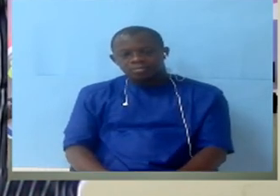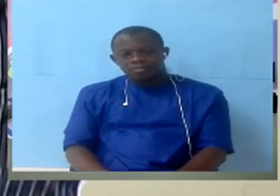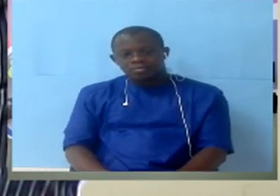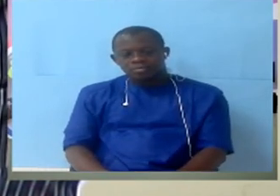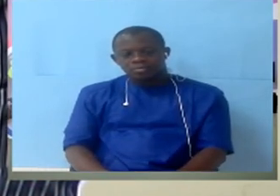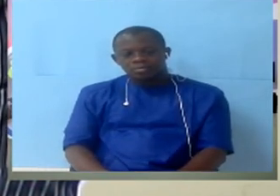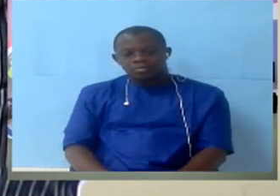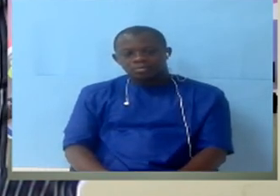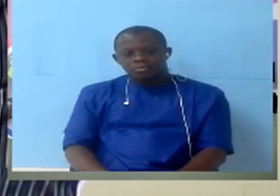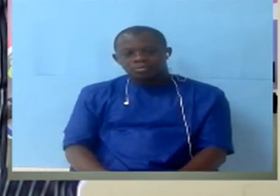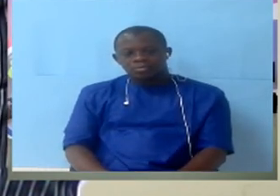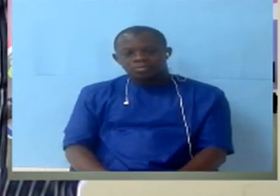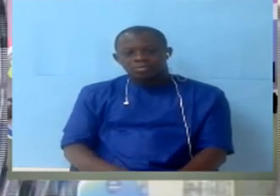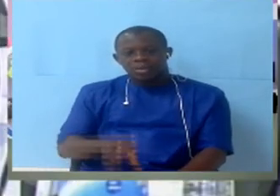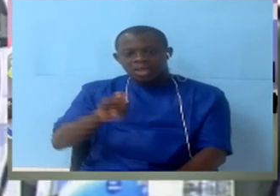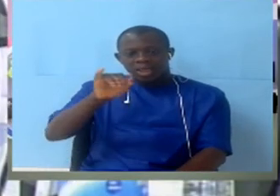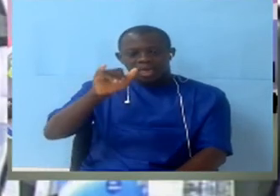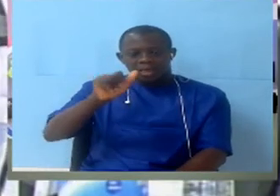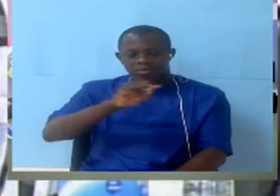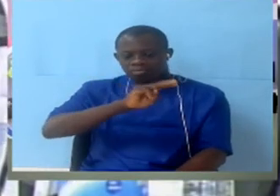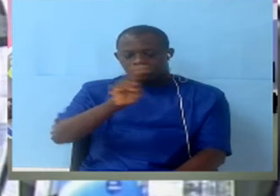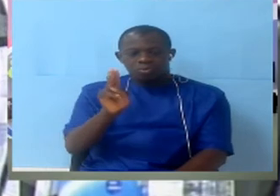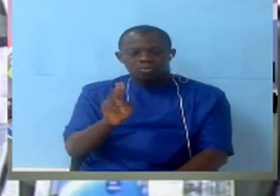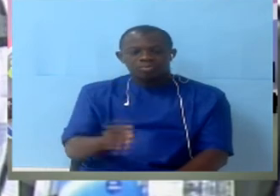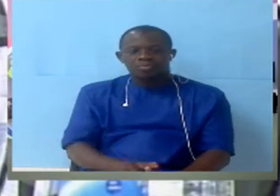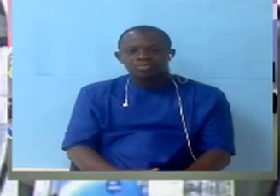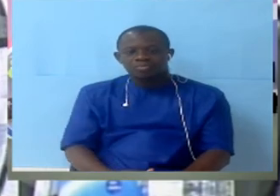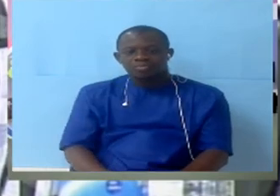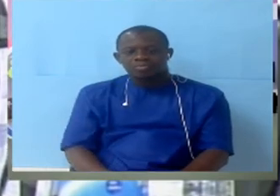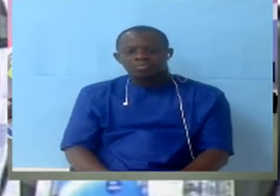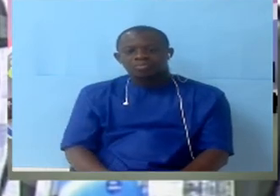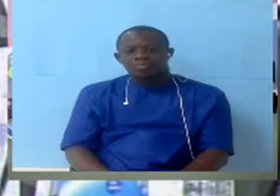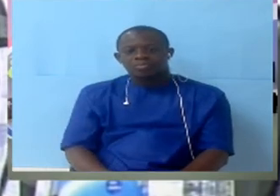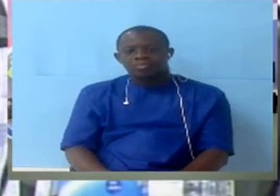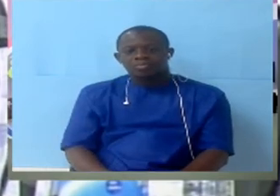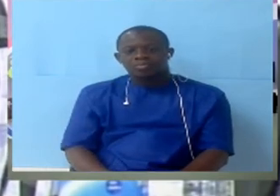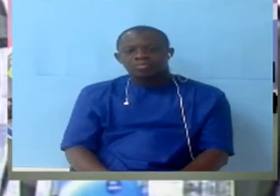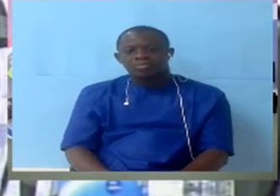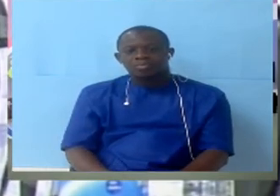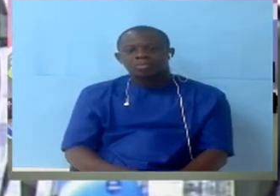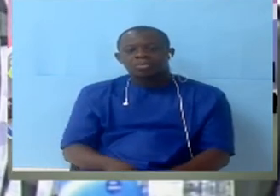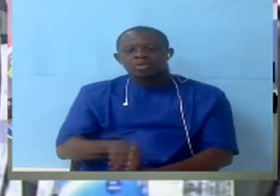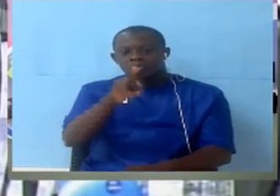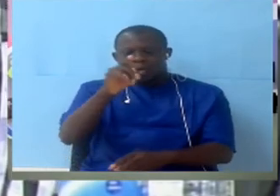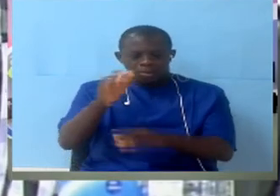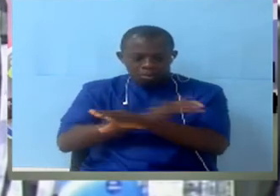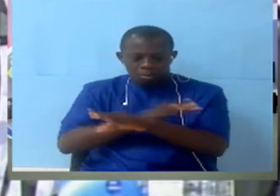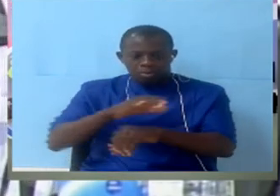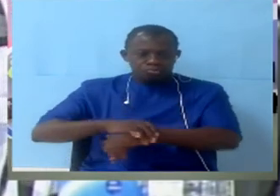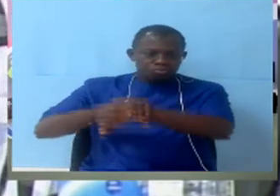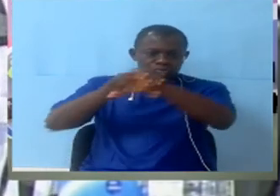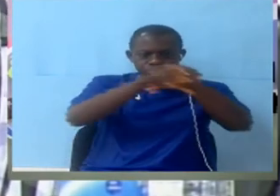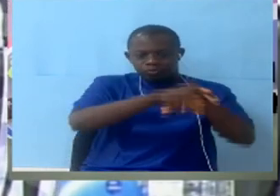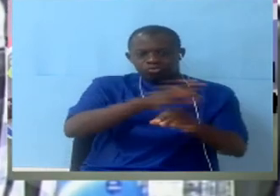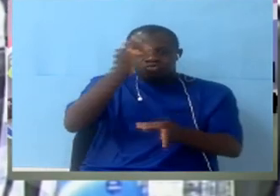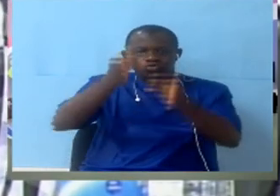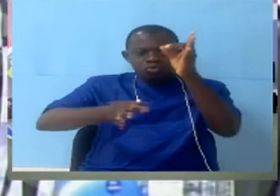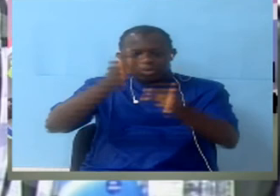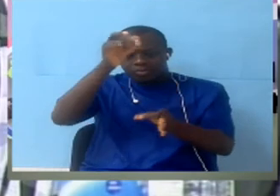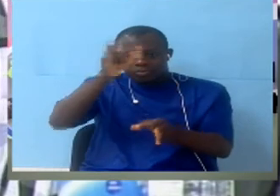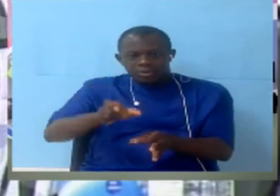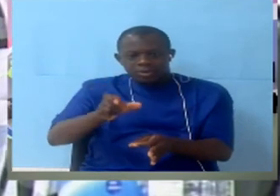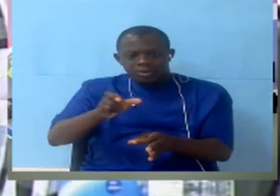yeba. Ana e hani. No. Were you taken before a judge? Foye samba kiti te la nyati lengo la